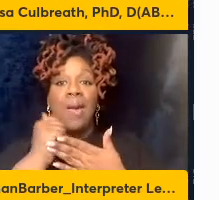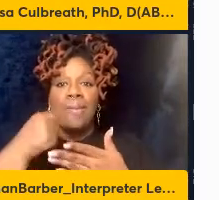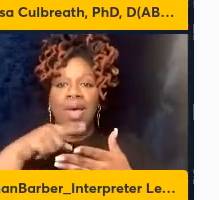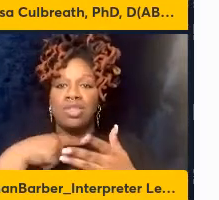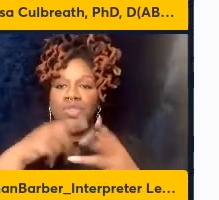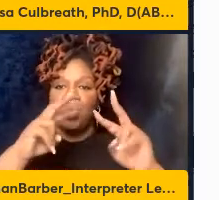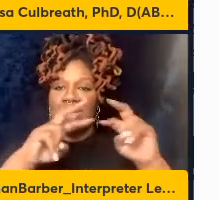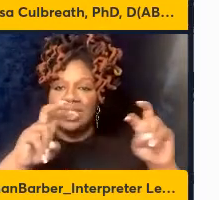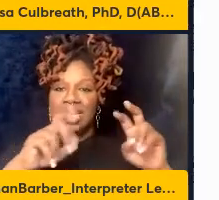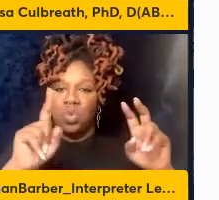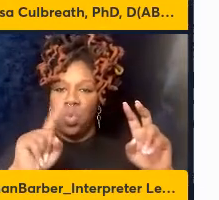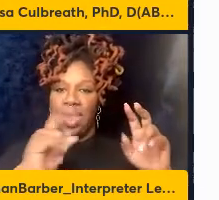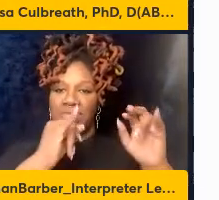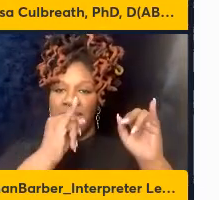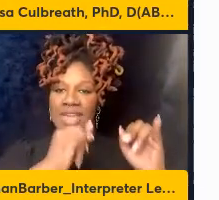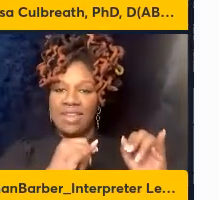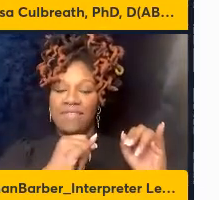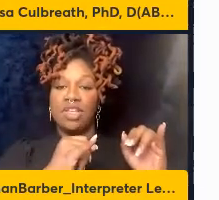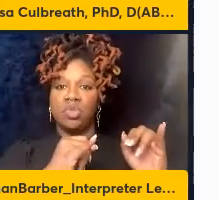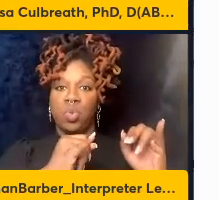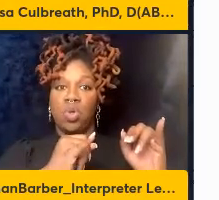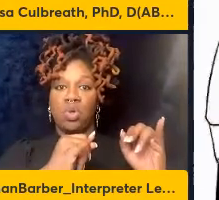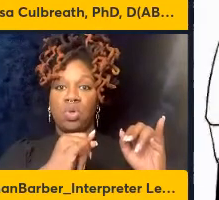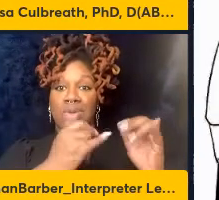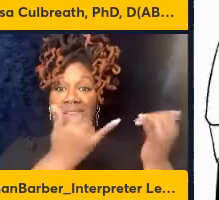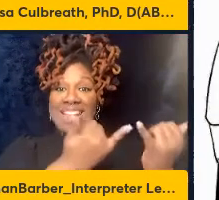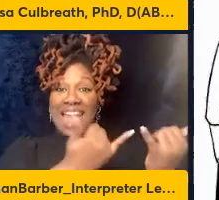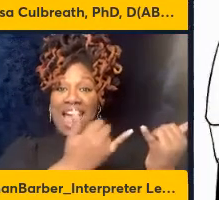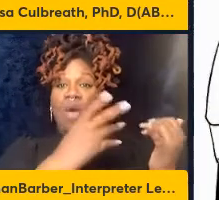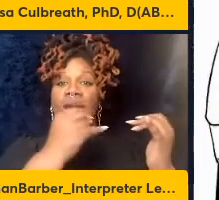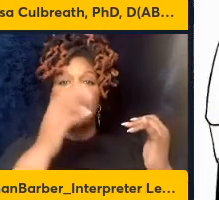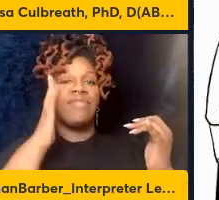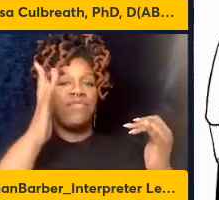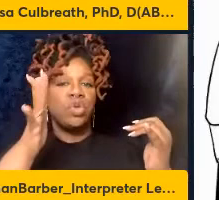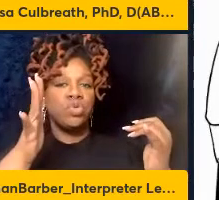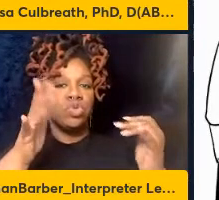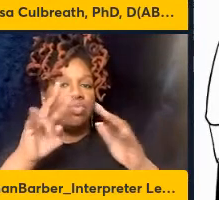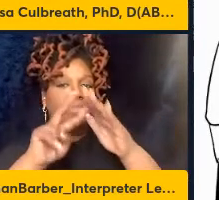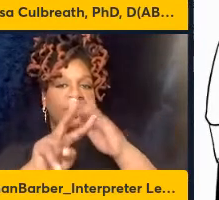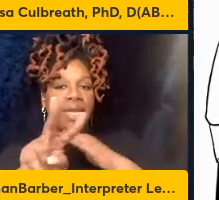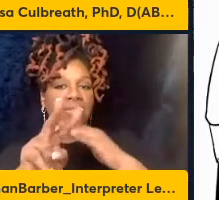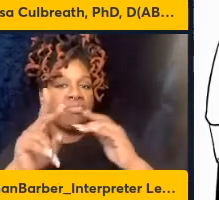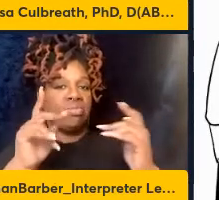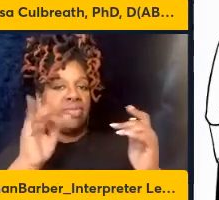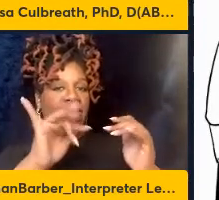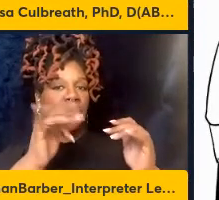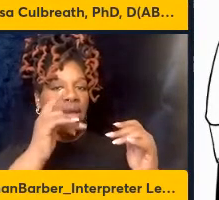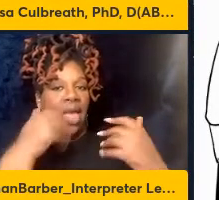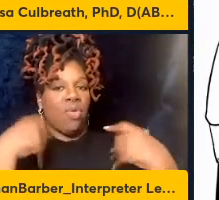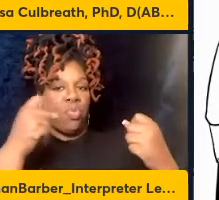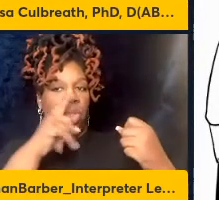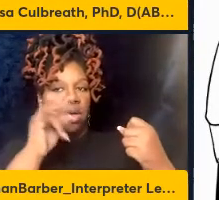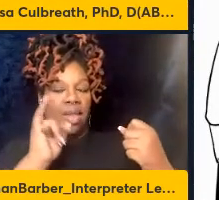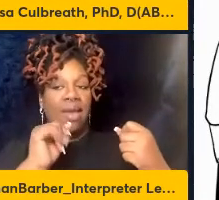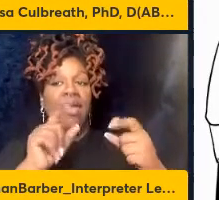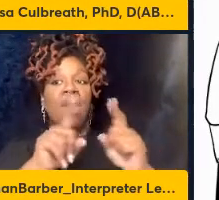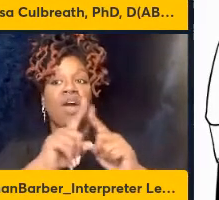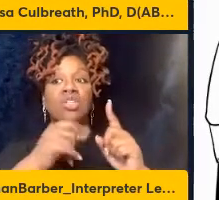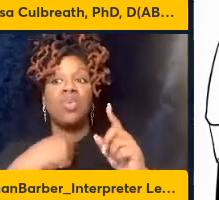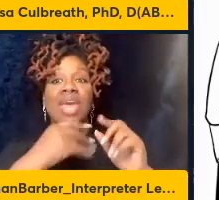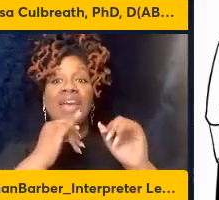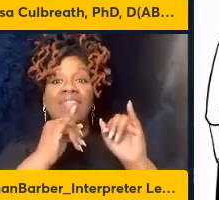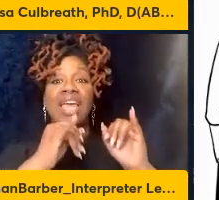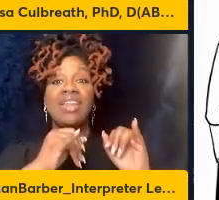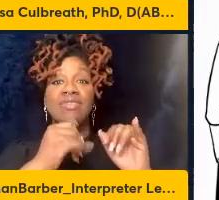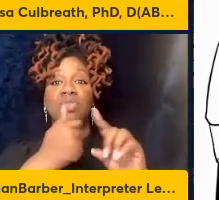but also predict where they may be in the future and over time. And then we have the individual who's not just